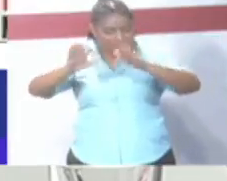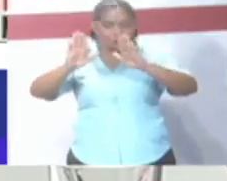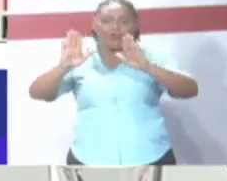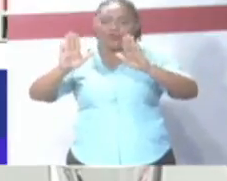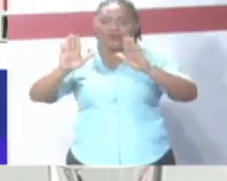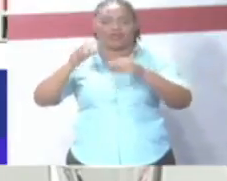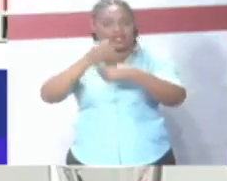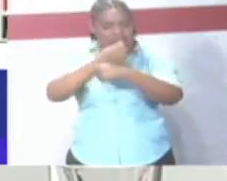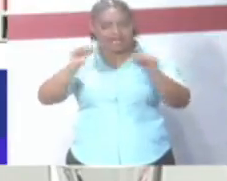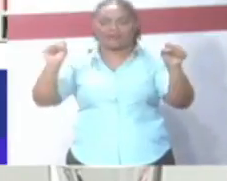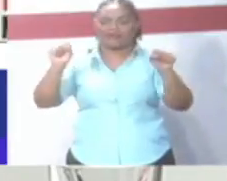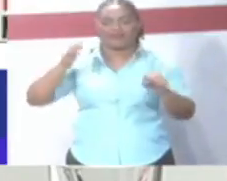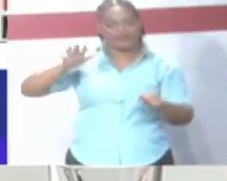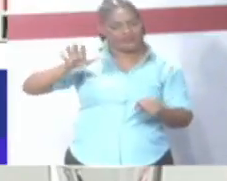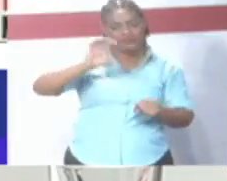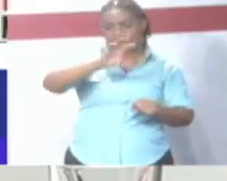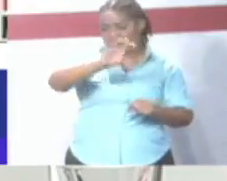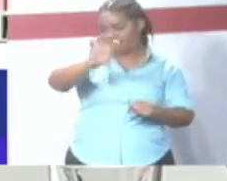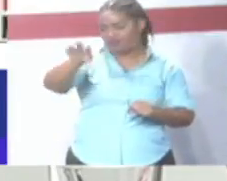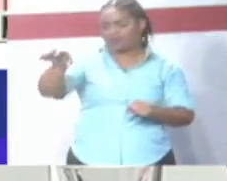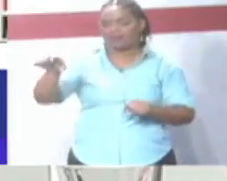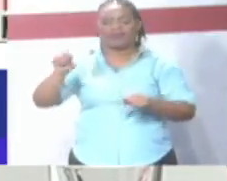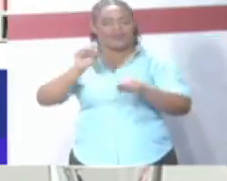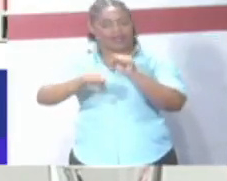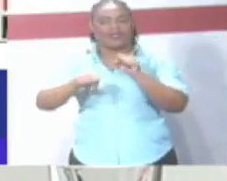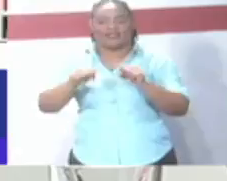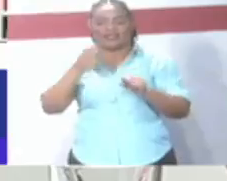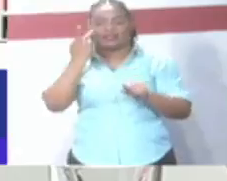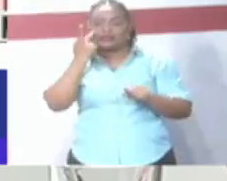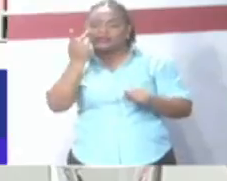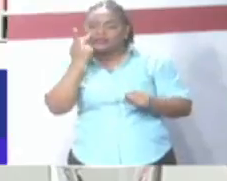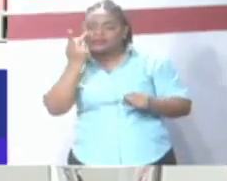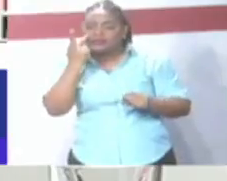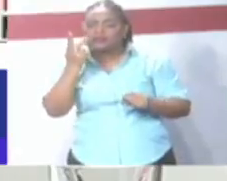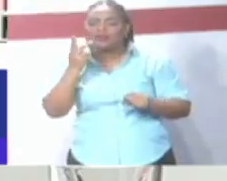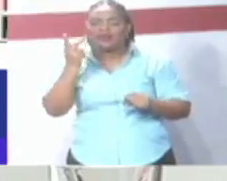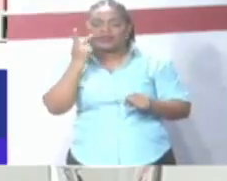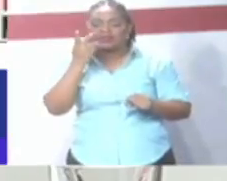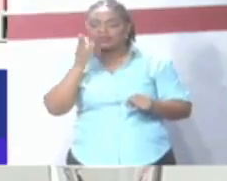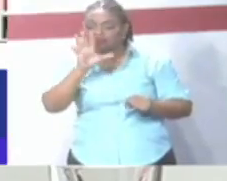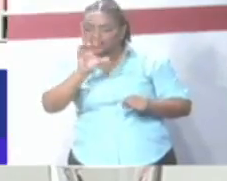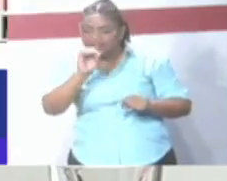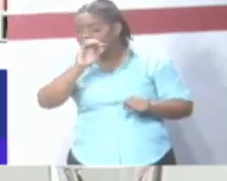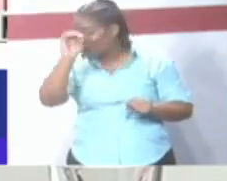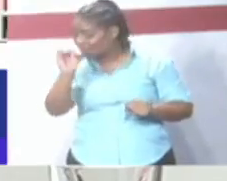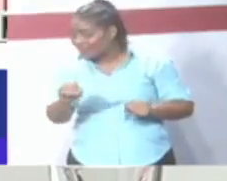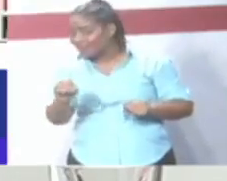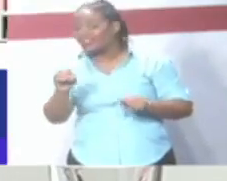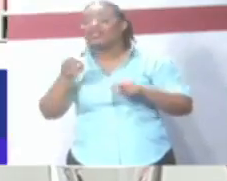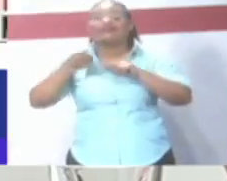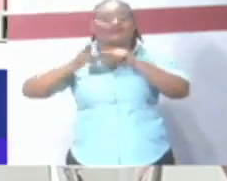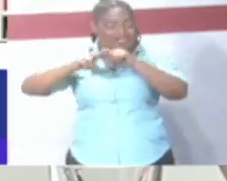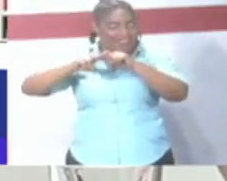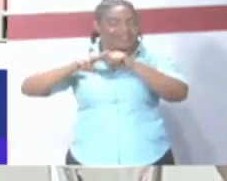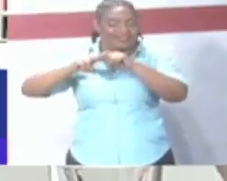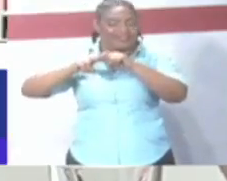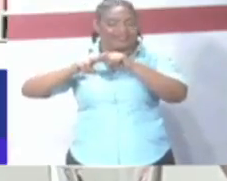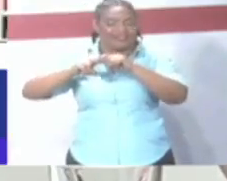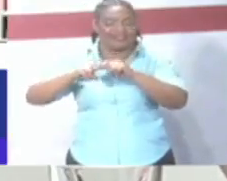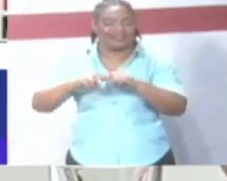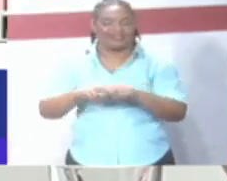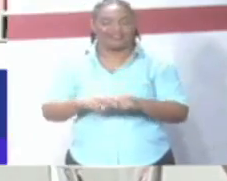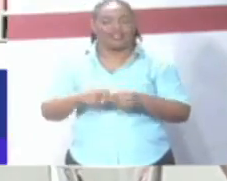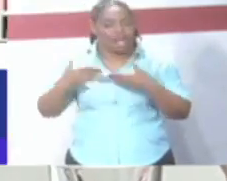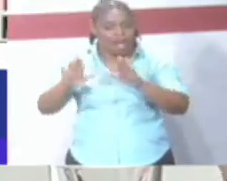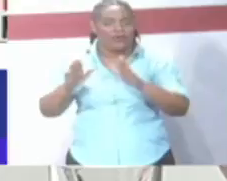vaccinated, even though the uptake, as I said, was 50%, but 50% from a low level last week. Let's get it up. Let's